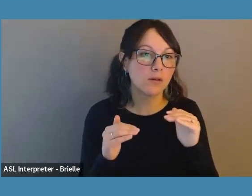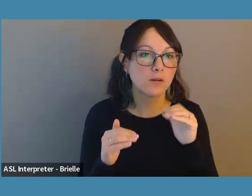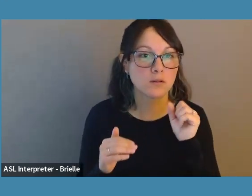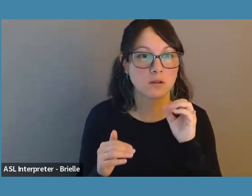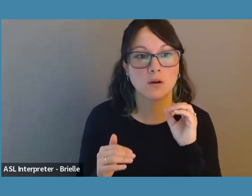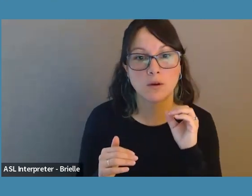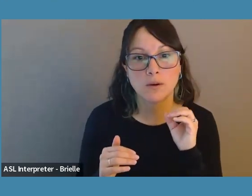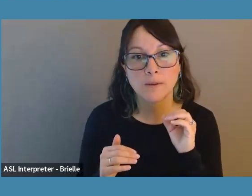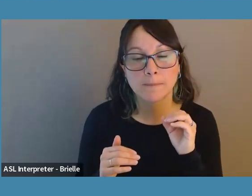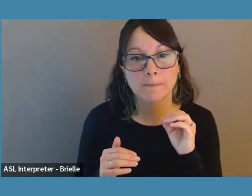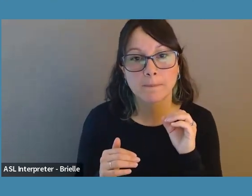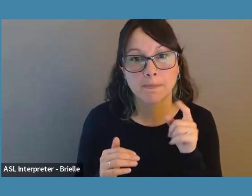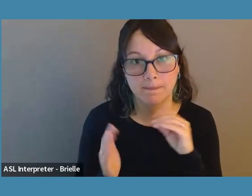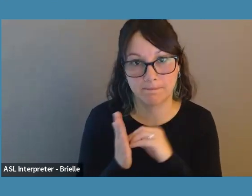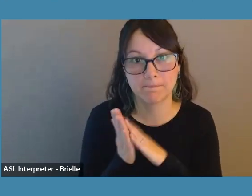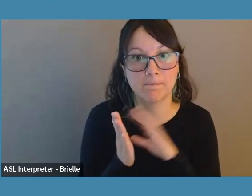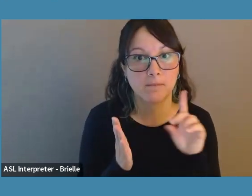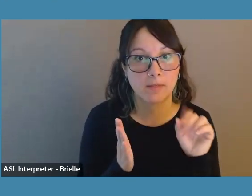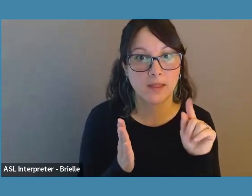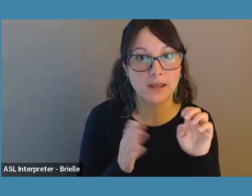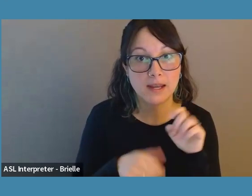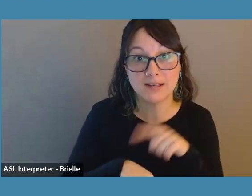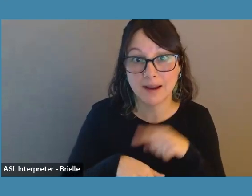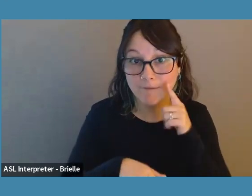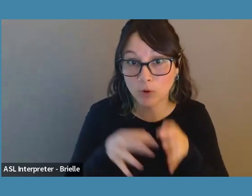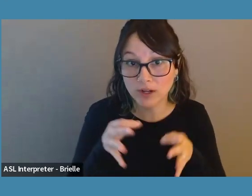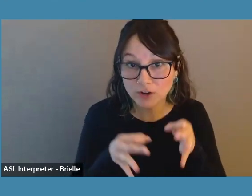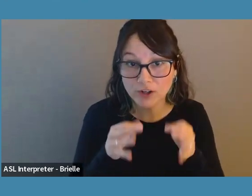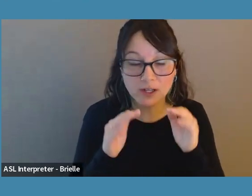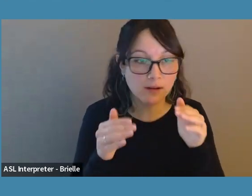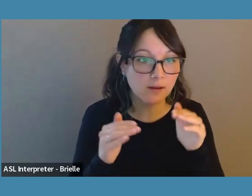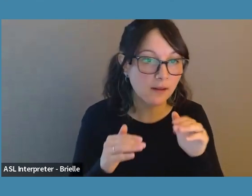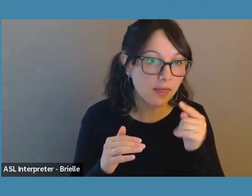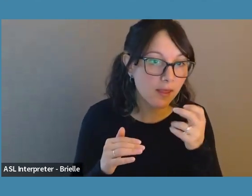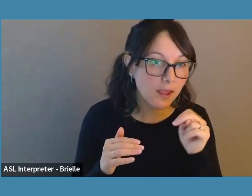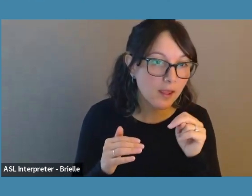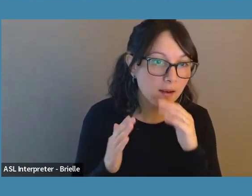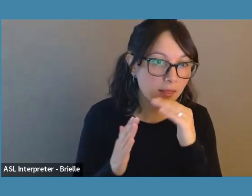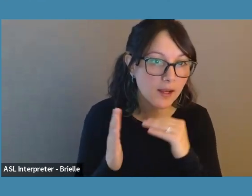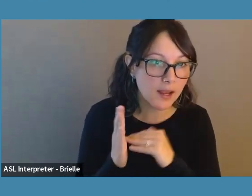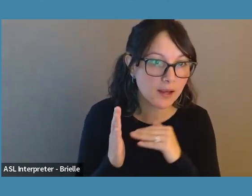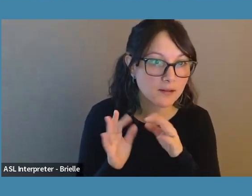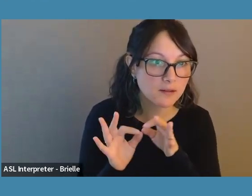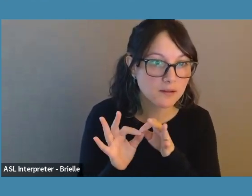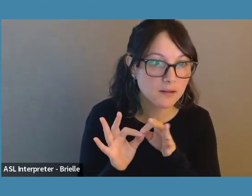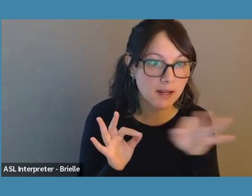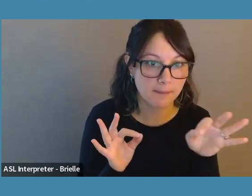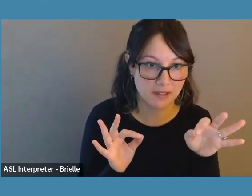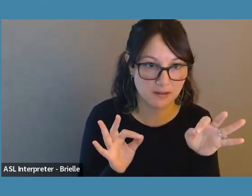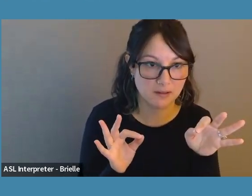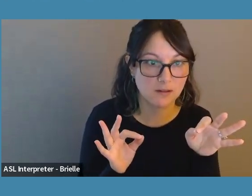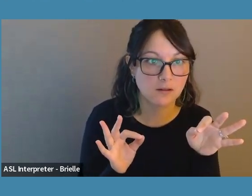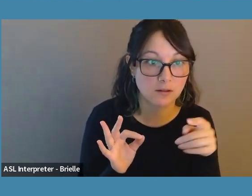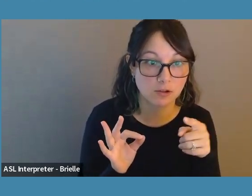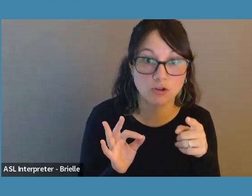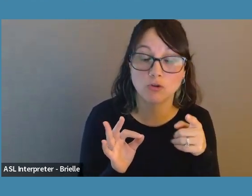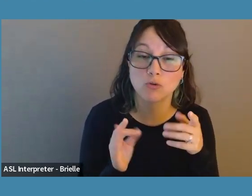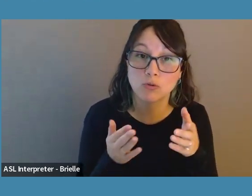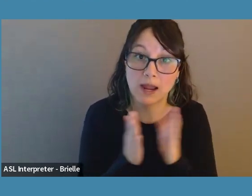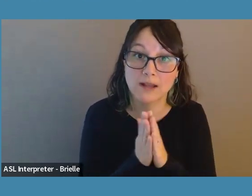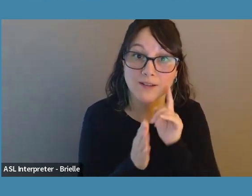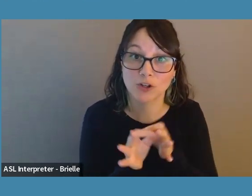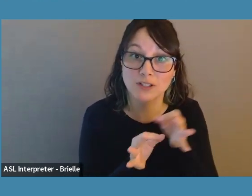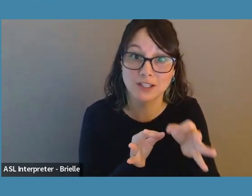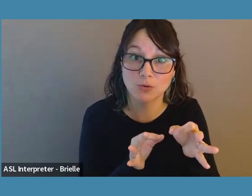So in there, you're putting in the date and time of the hearing. And then the next statement is you're seeking a continuance in